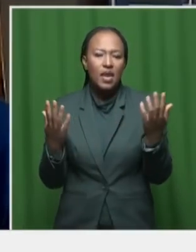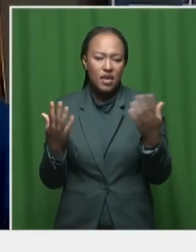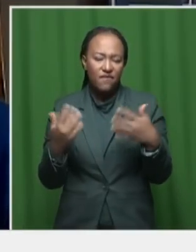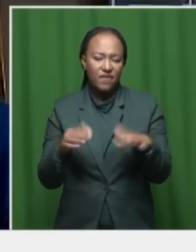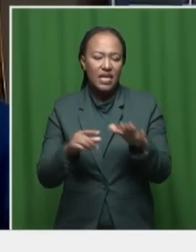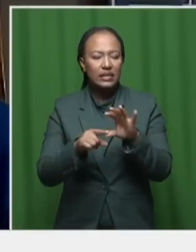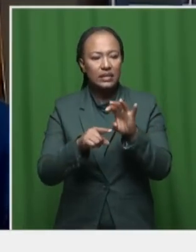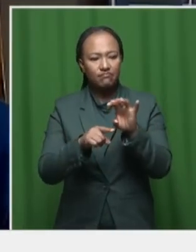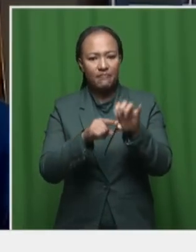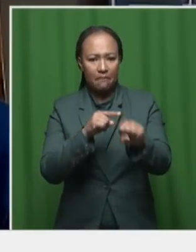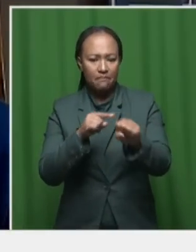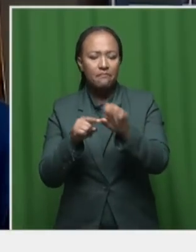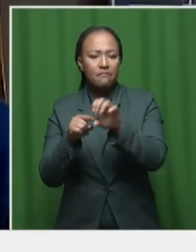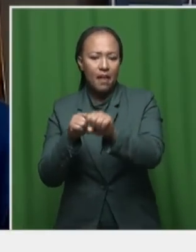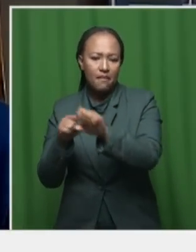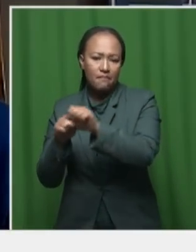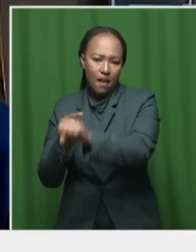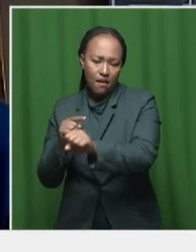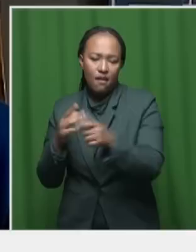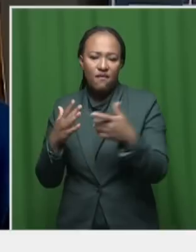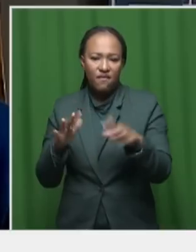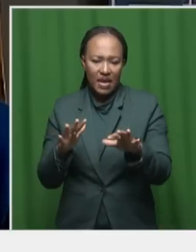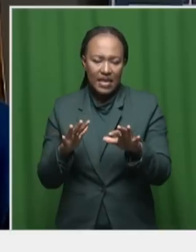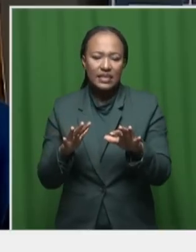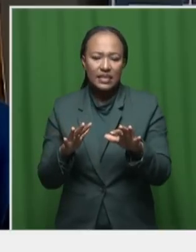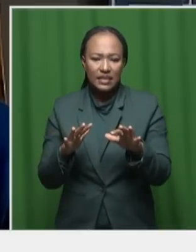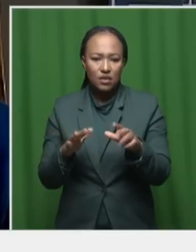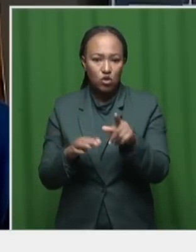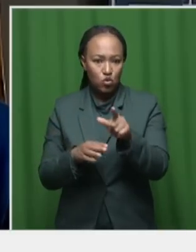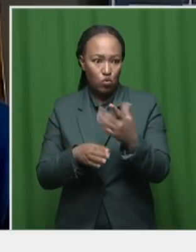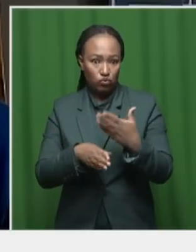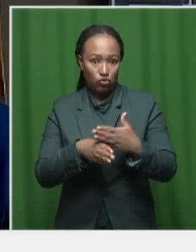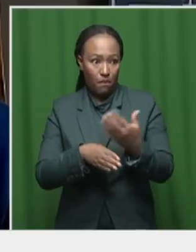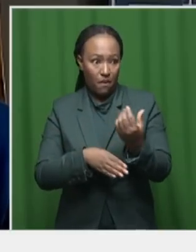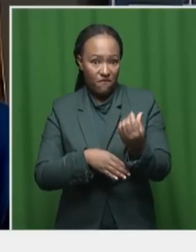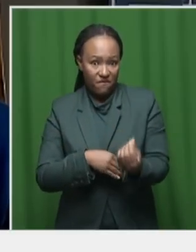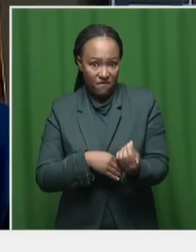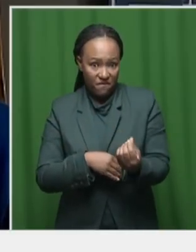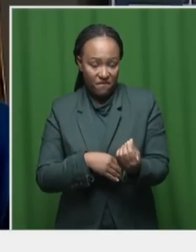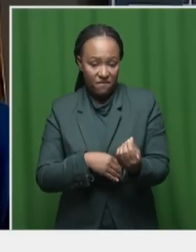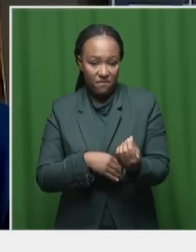realization right now that, if you have a job, you are